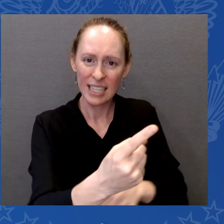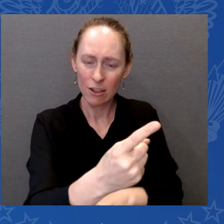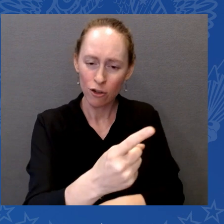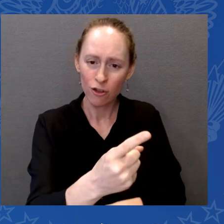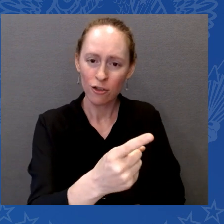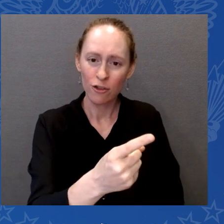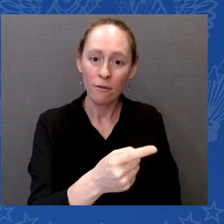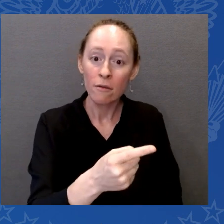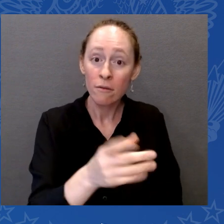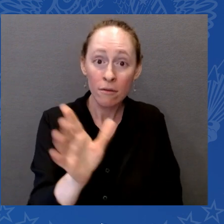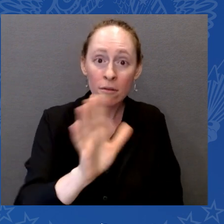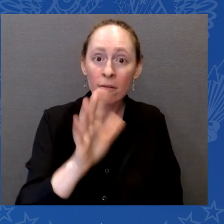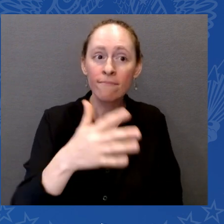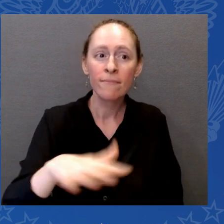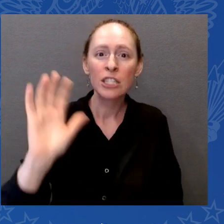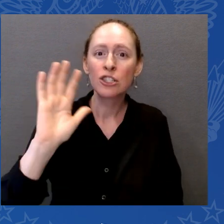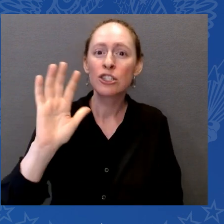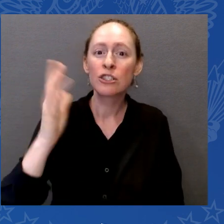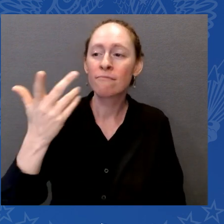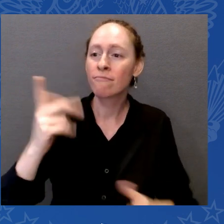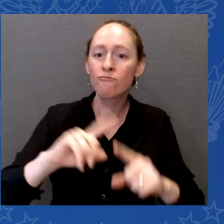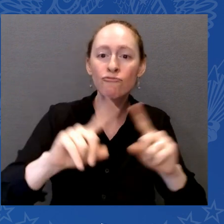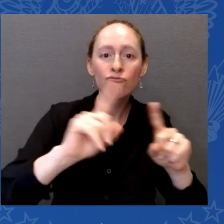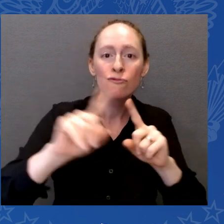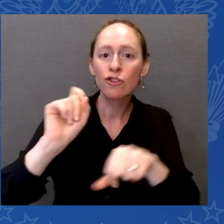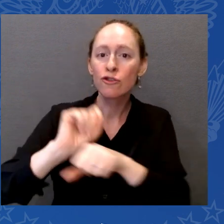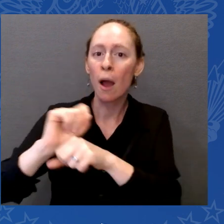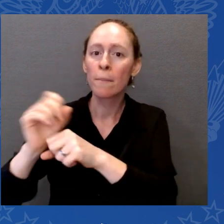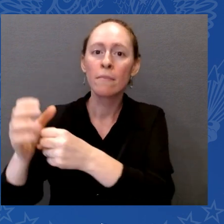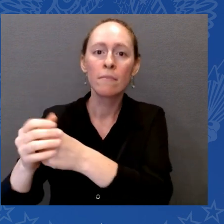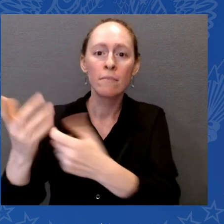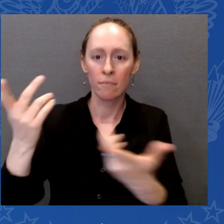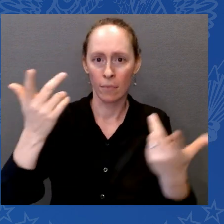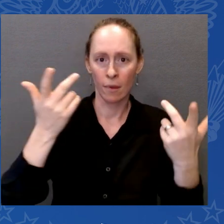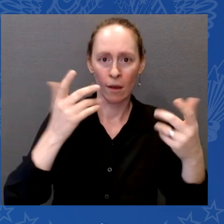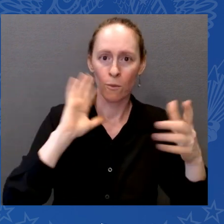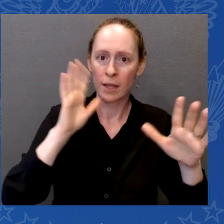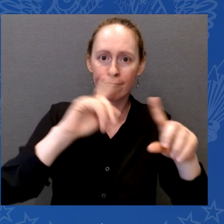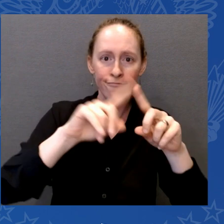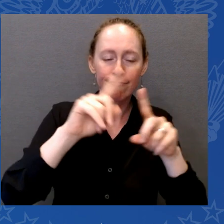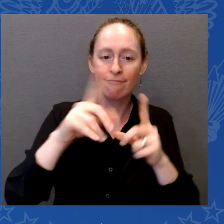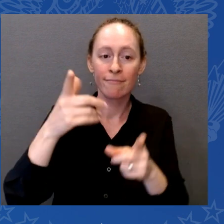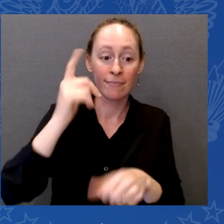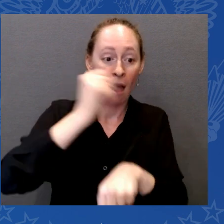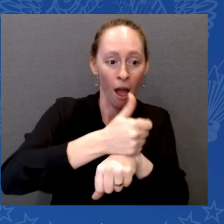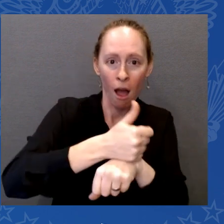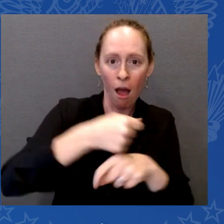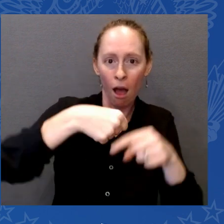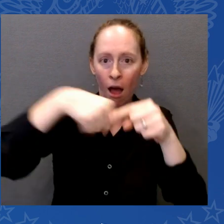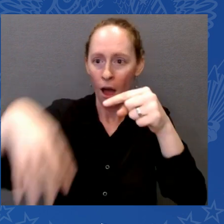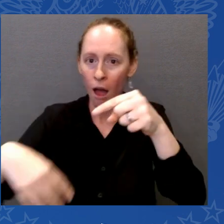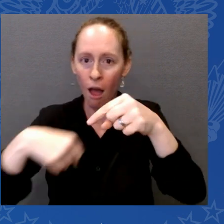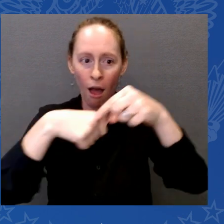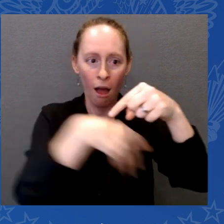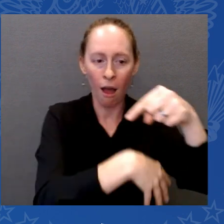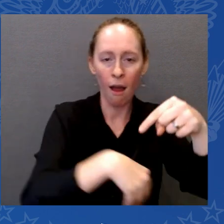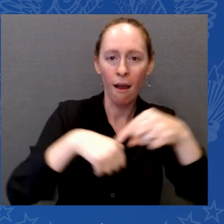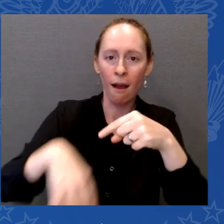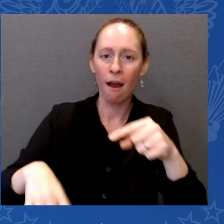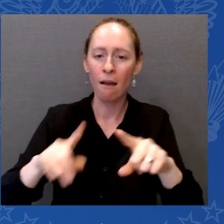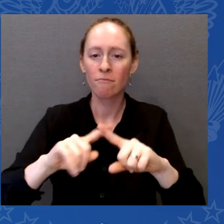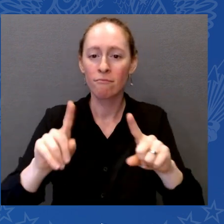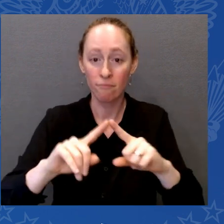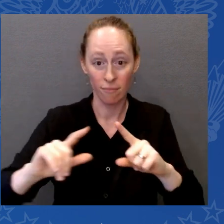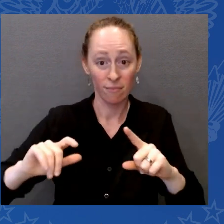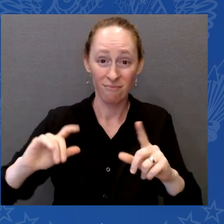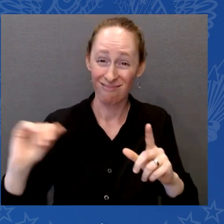to fill jobs for technicians, construction workers, electricians, operating engineers. And by the way, it's the largest investment in